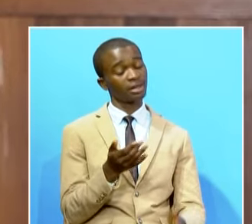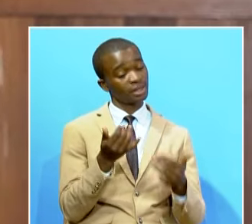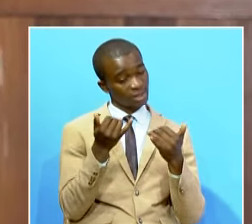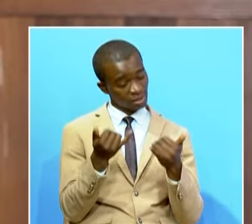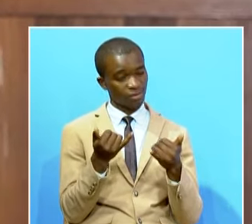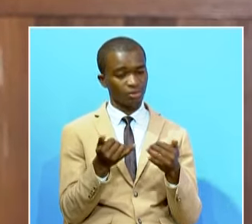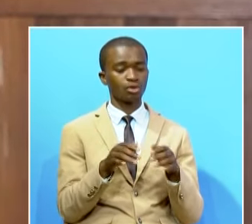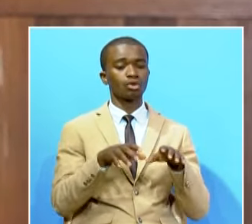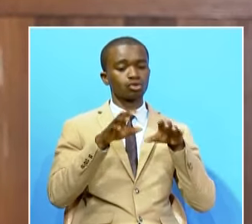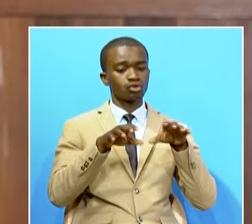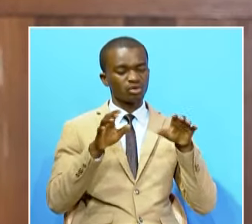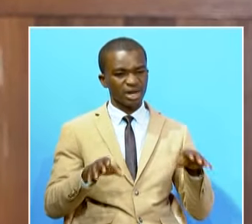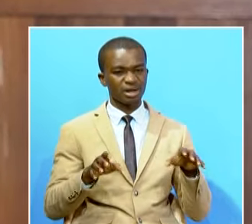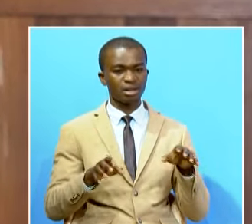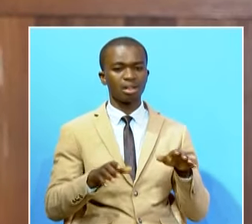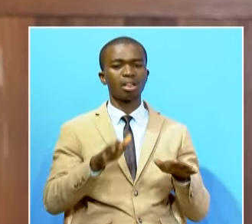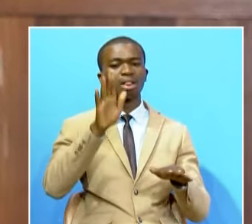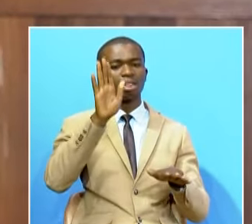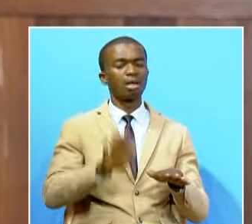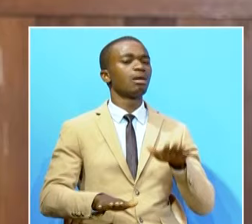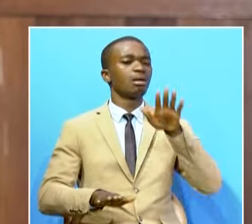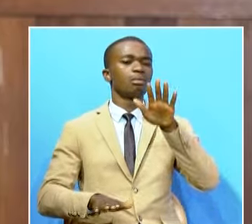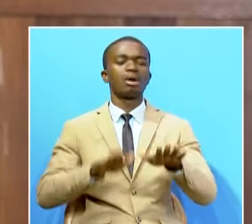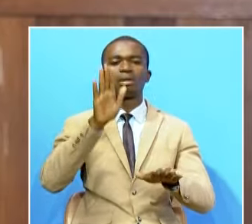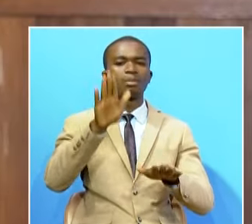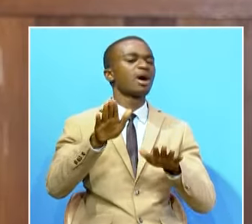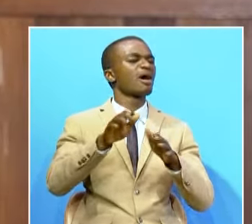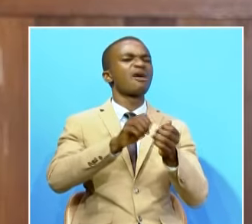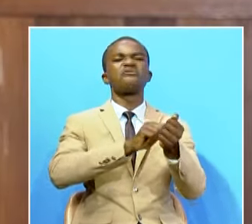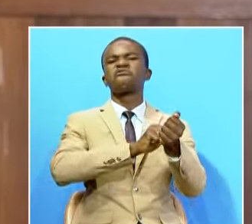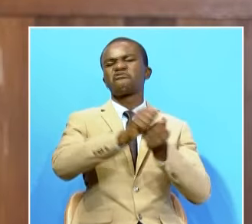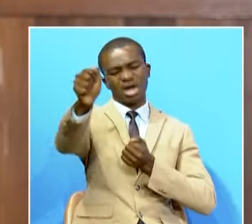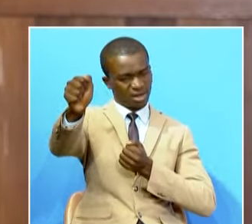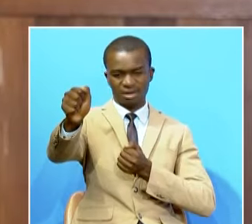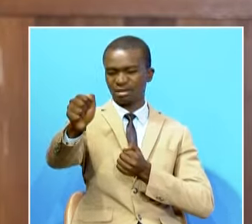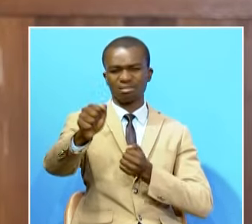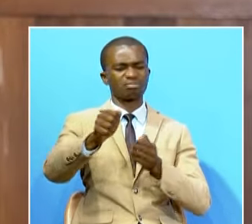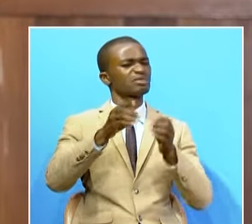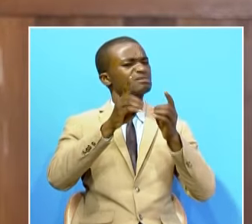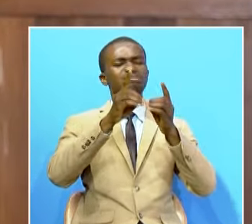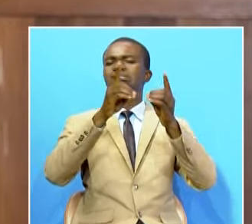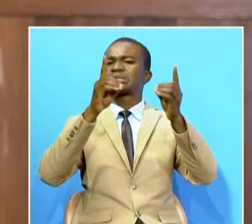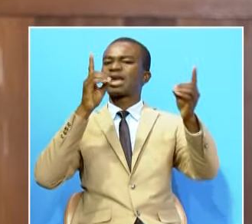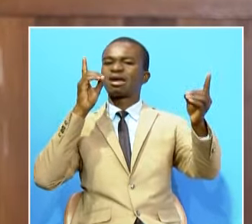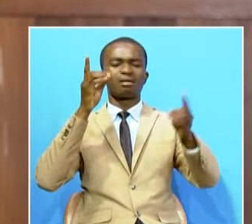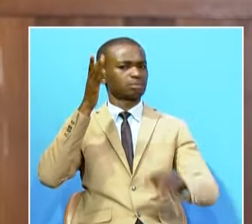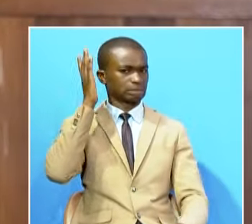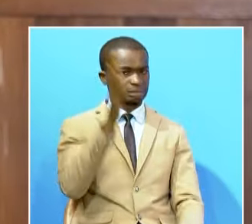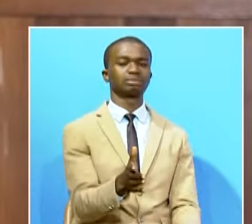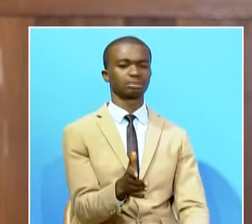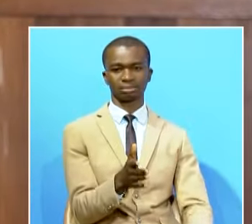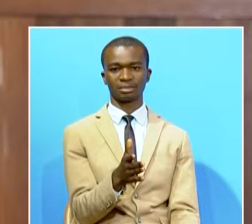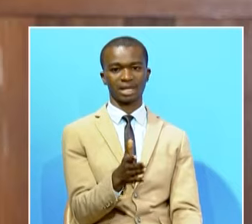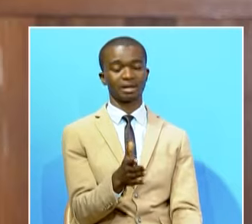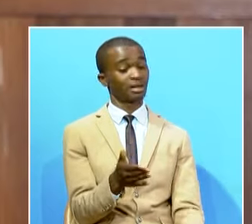far, and hence you find that certain parents would rather marry off their kids than keeping them in